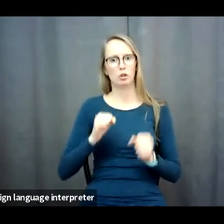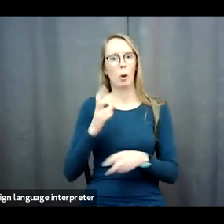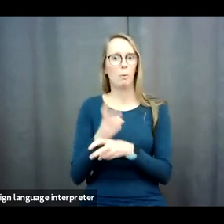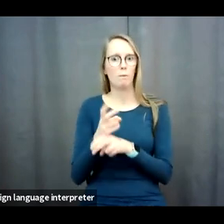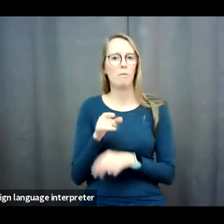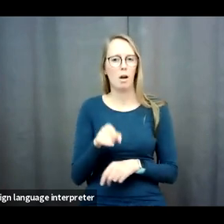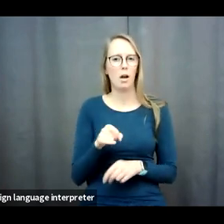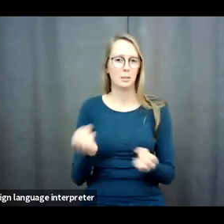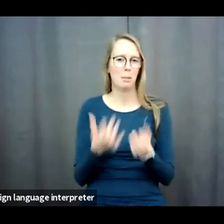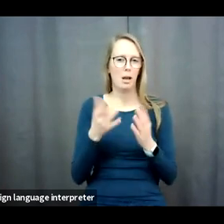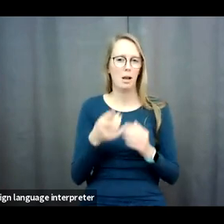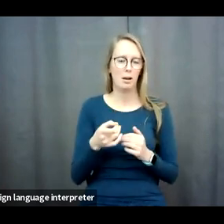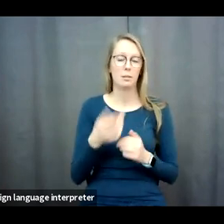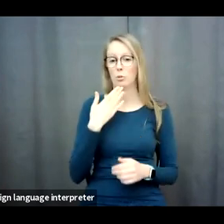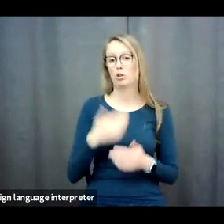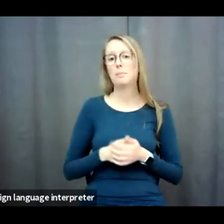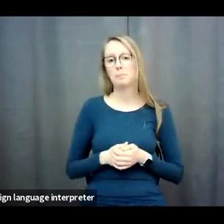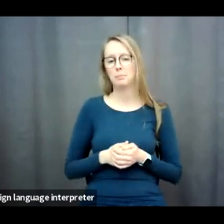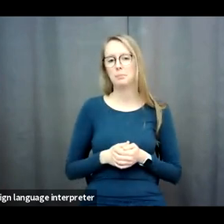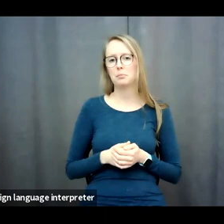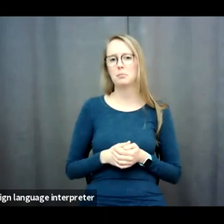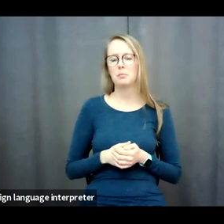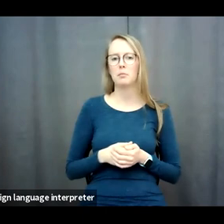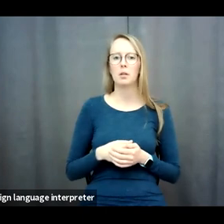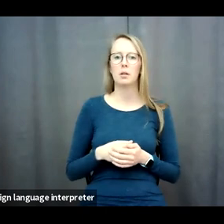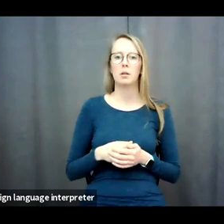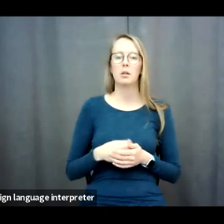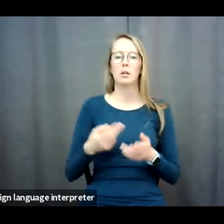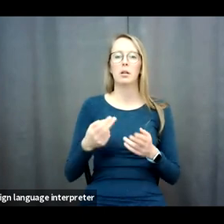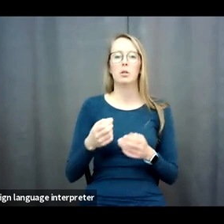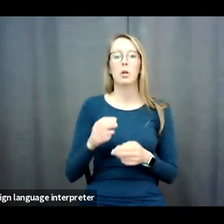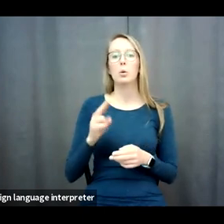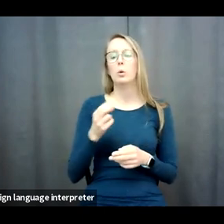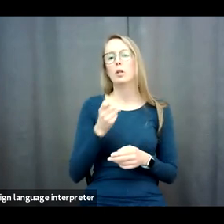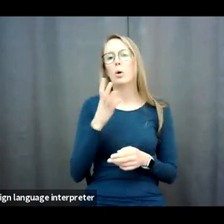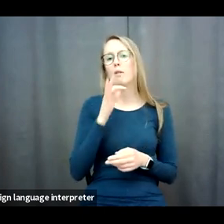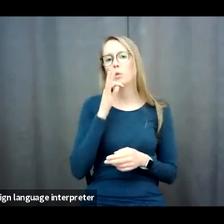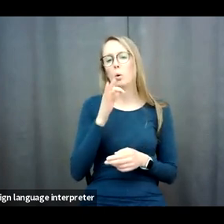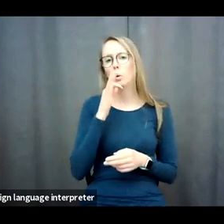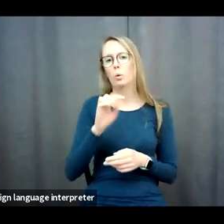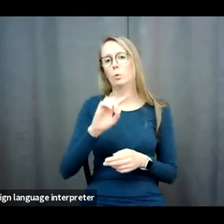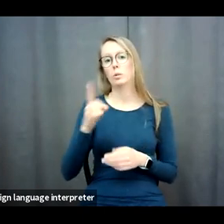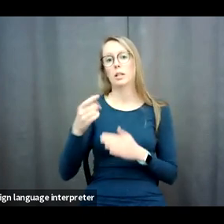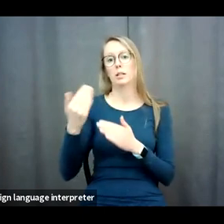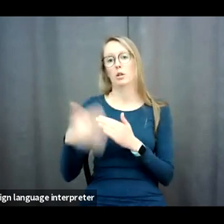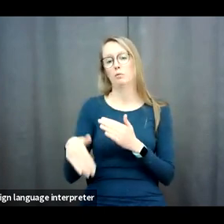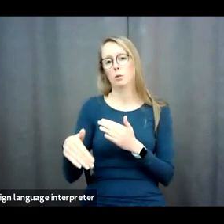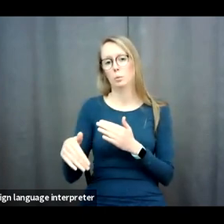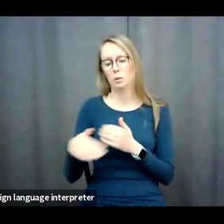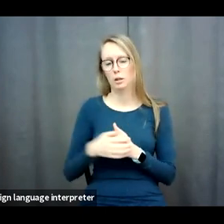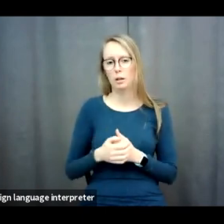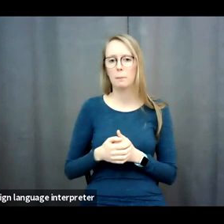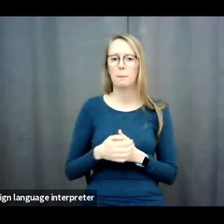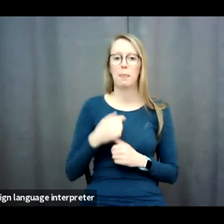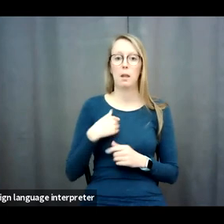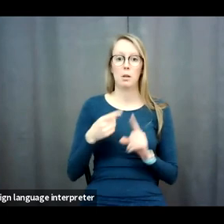So that's good. Then I will go to some questions before we will end this webinar. And I will start